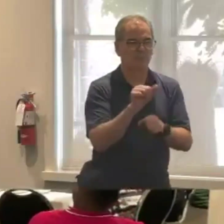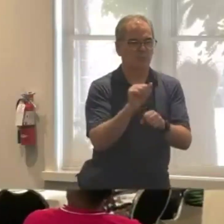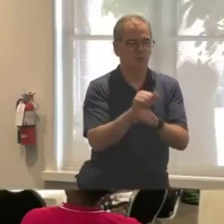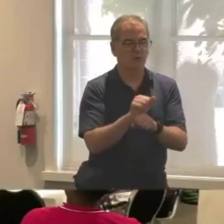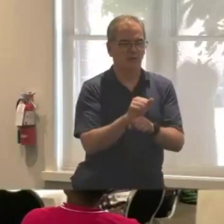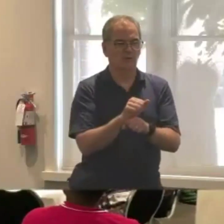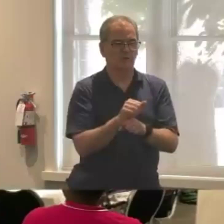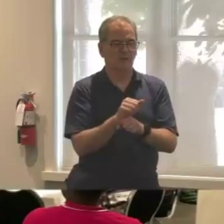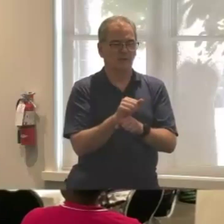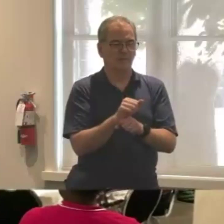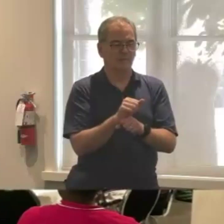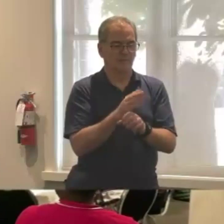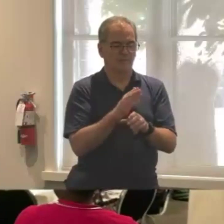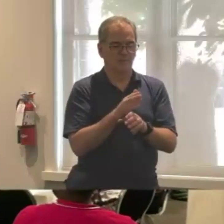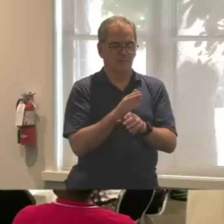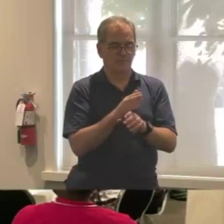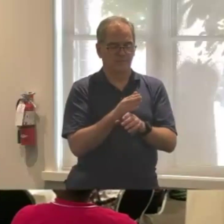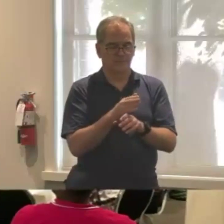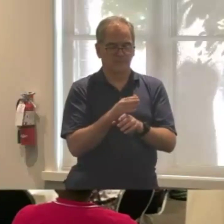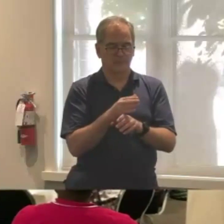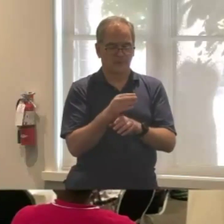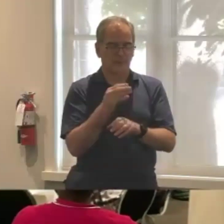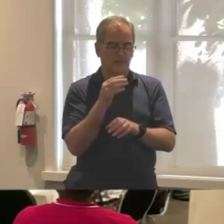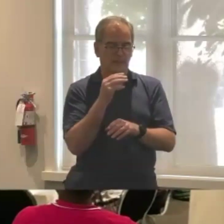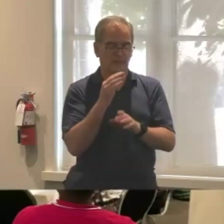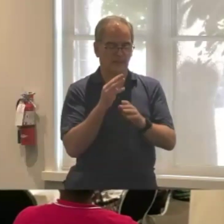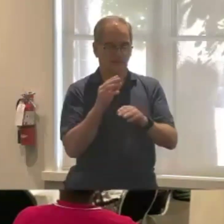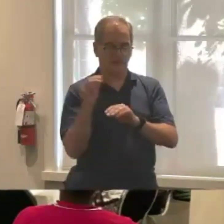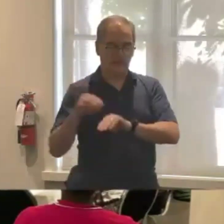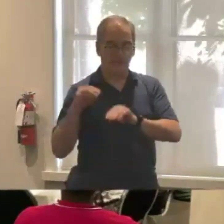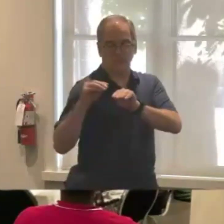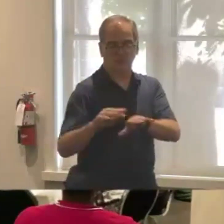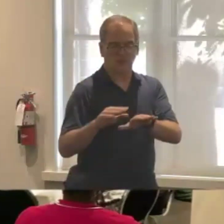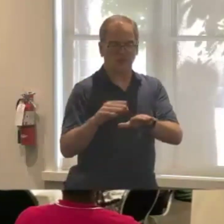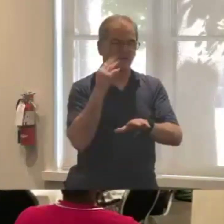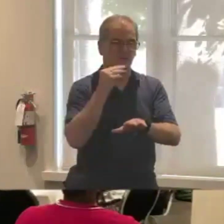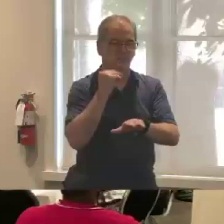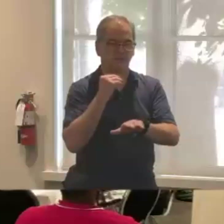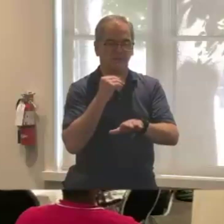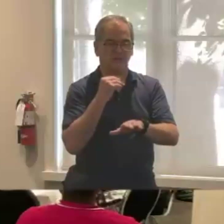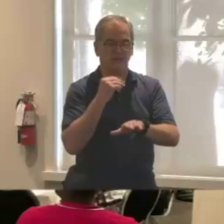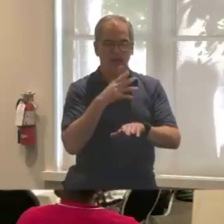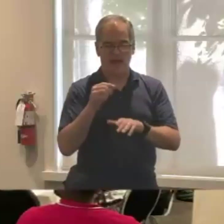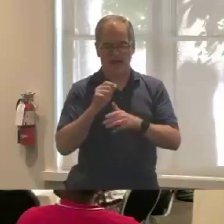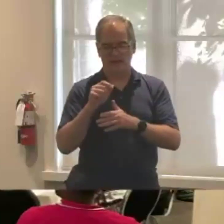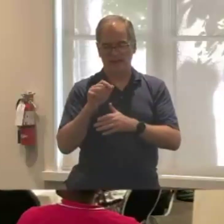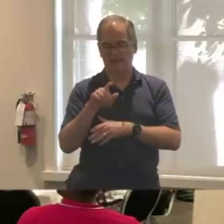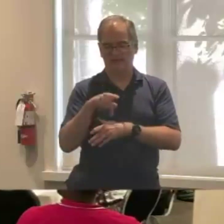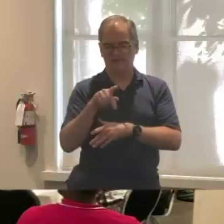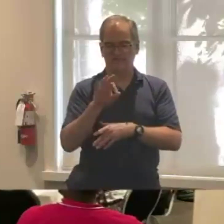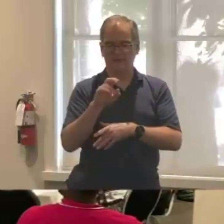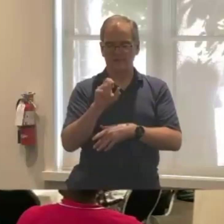choir migration experience, as well as transitional feminist work in the Pan-Asia